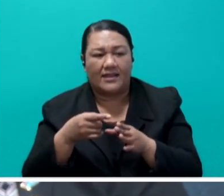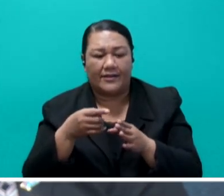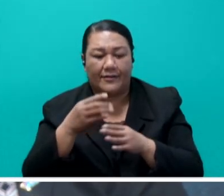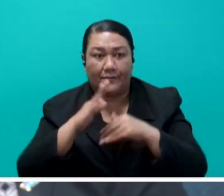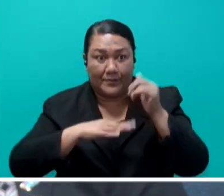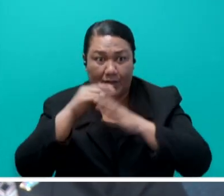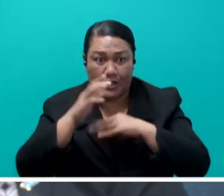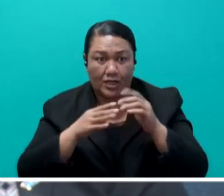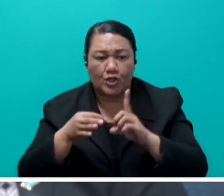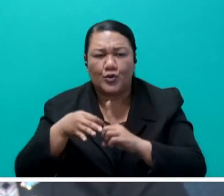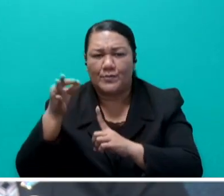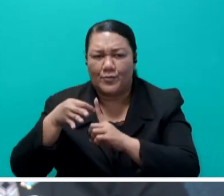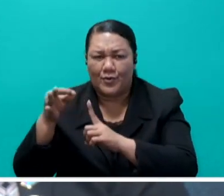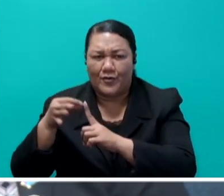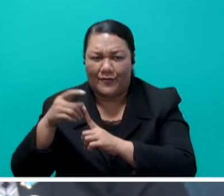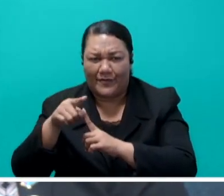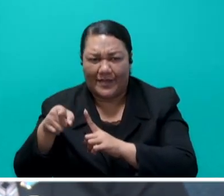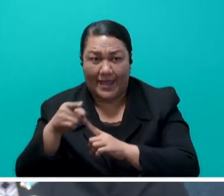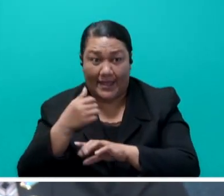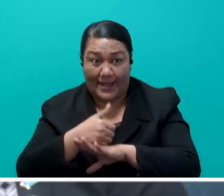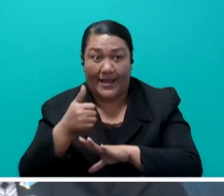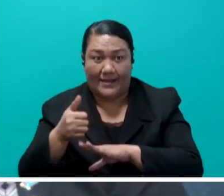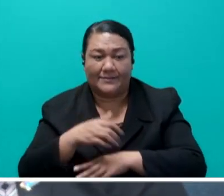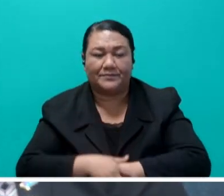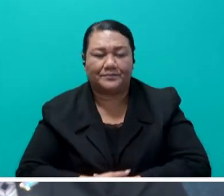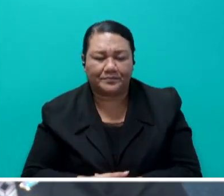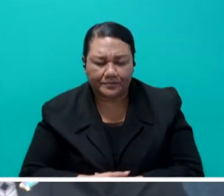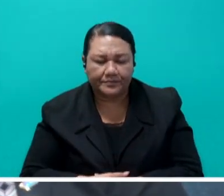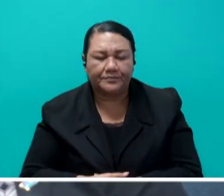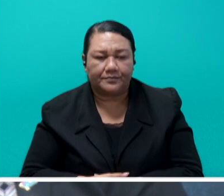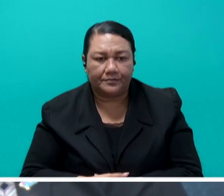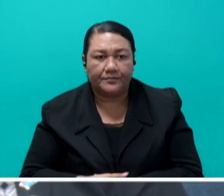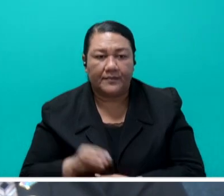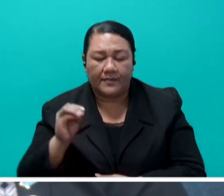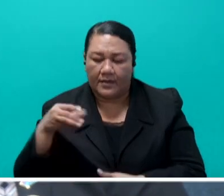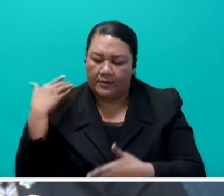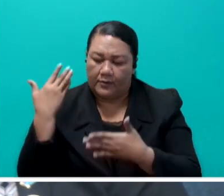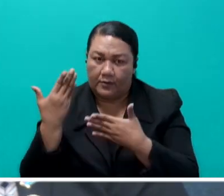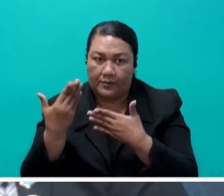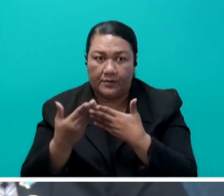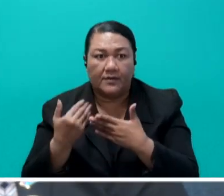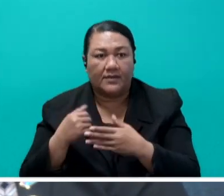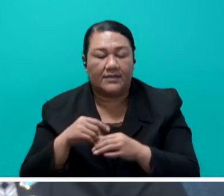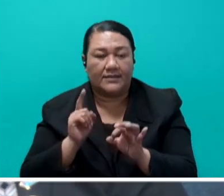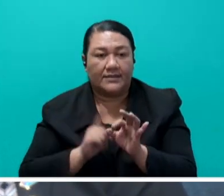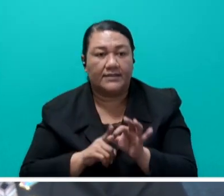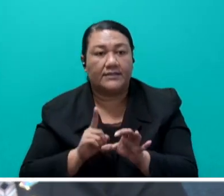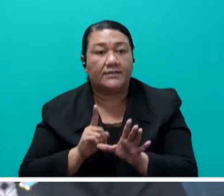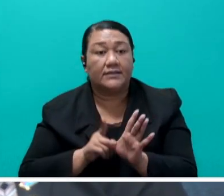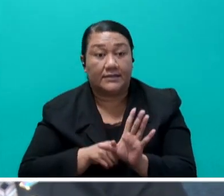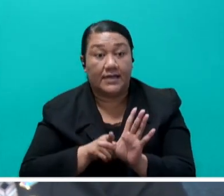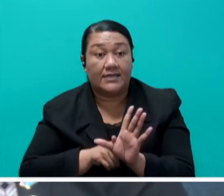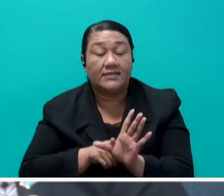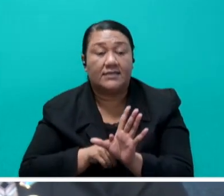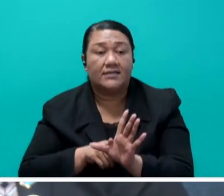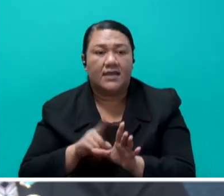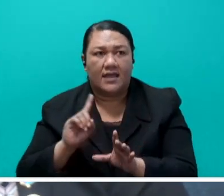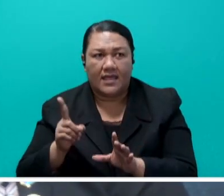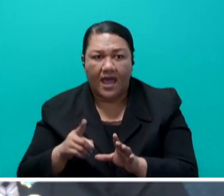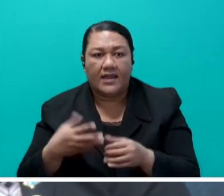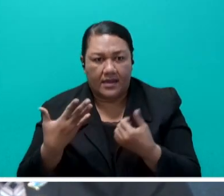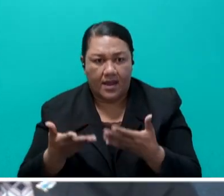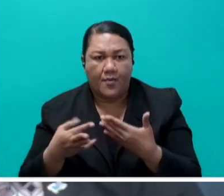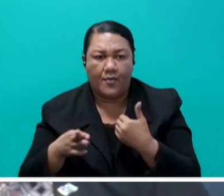there. And that current clinic has aged through the years, and it needs ongoing